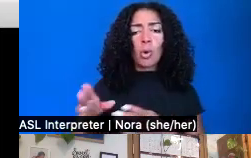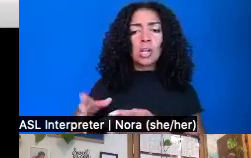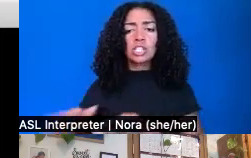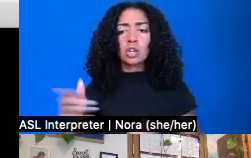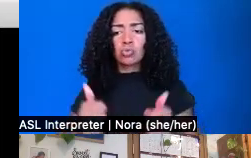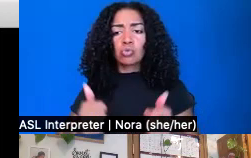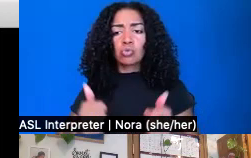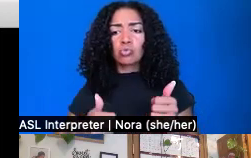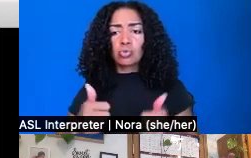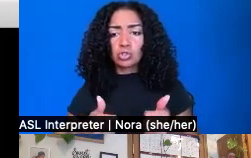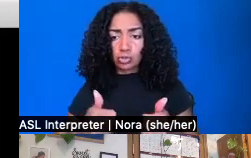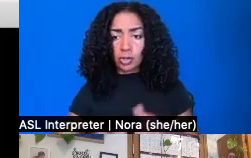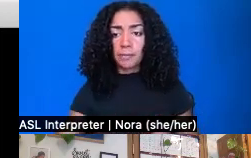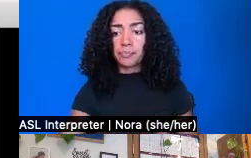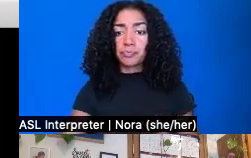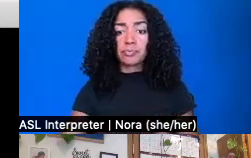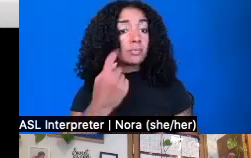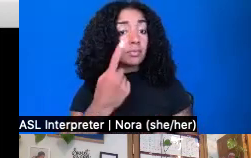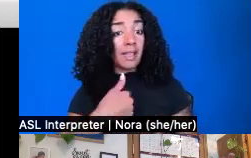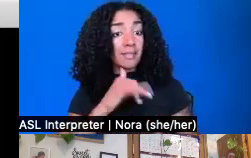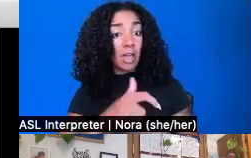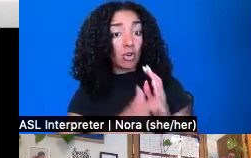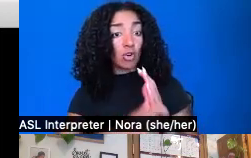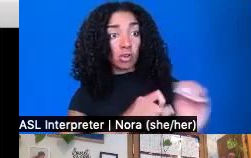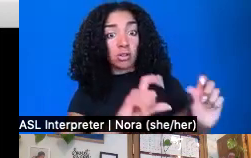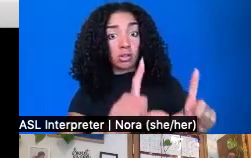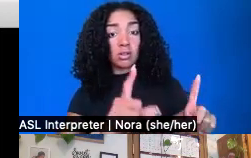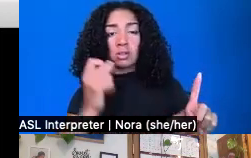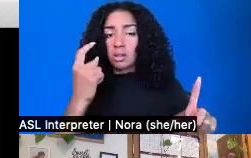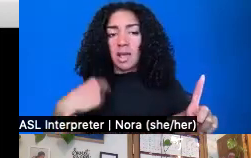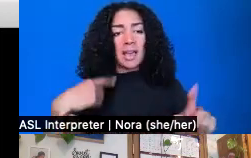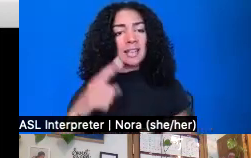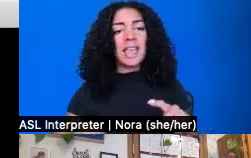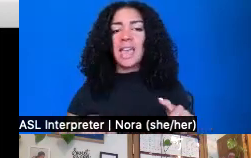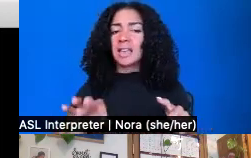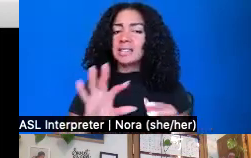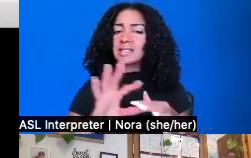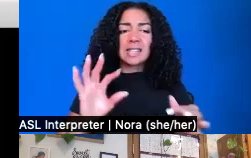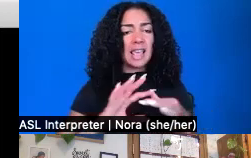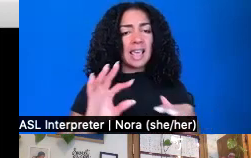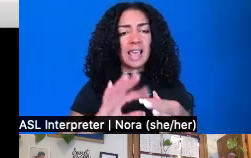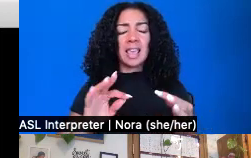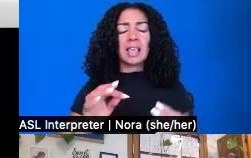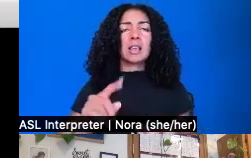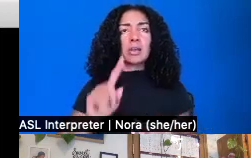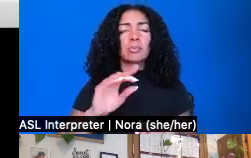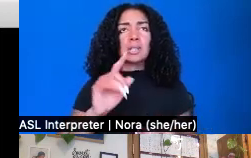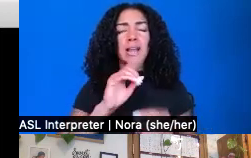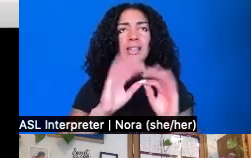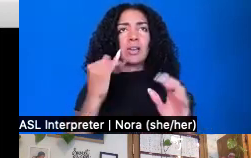and I cannot say with certainty whether it's generally or whether it's specific to